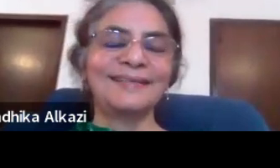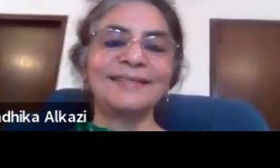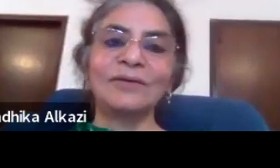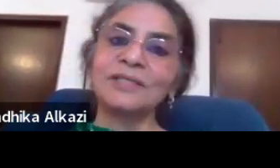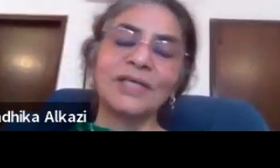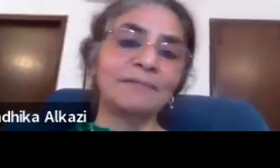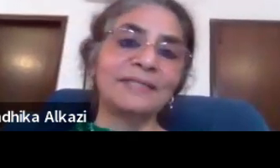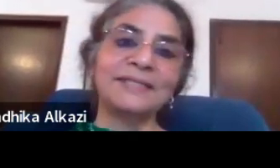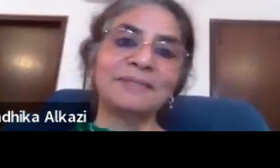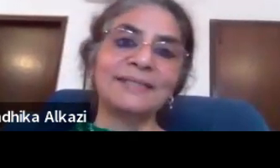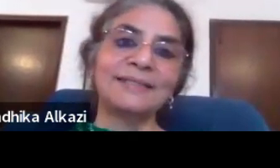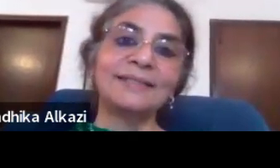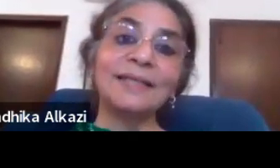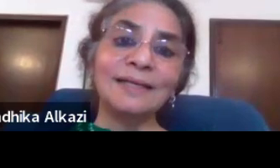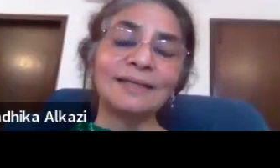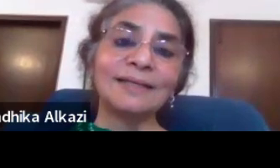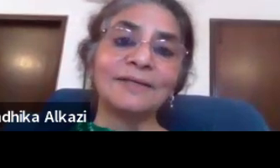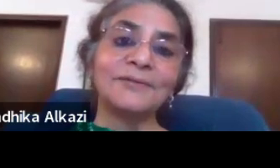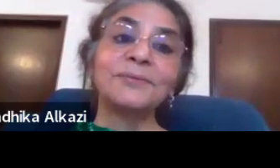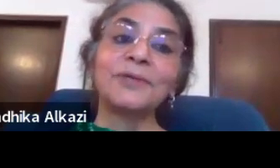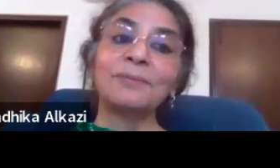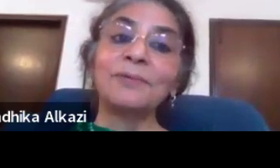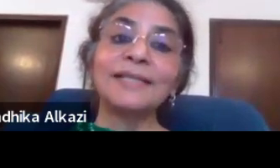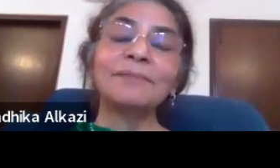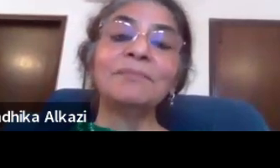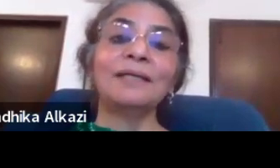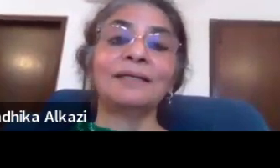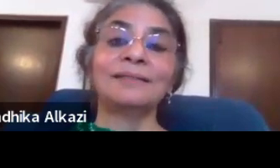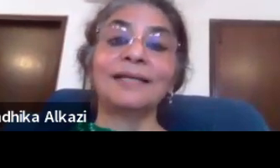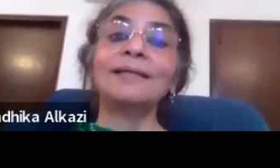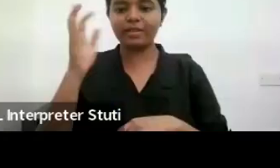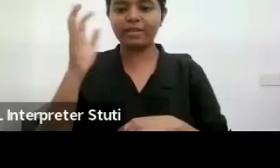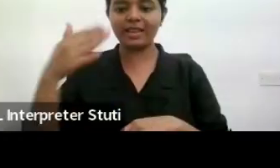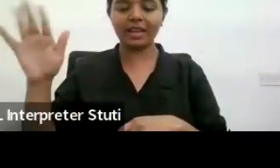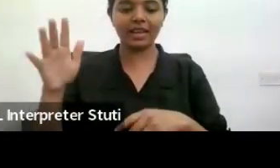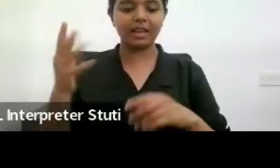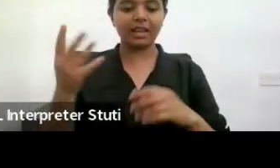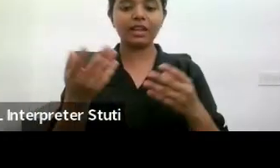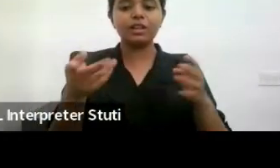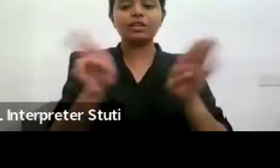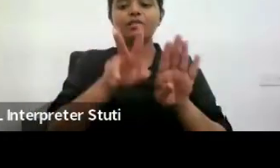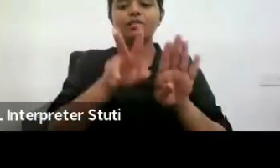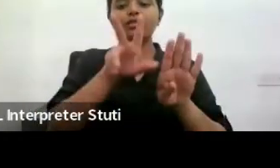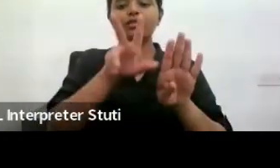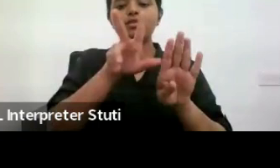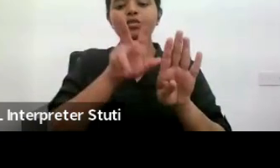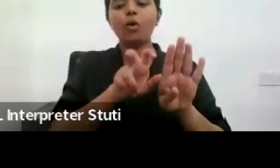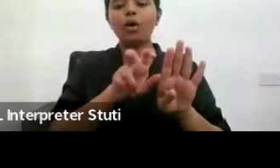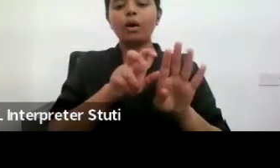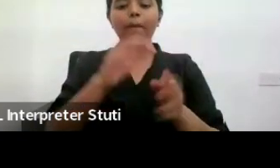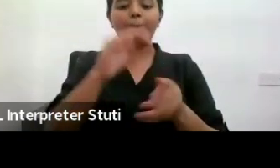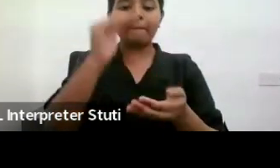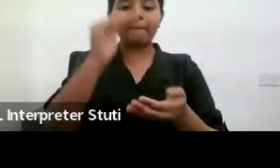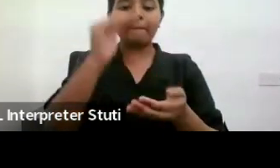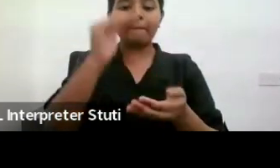child in. They lock the child with disability in. So what does that mean? Is that neglect? Is that exploitation? Is